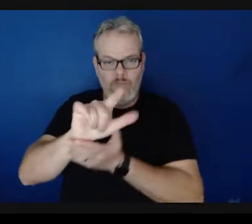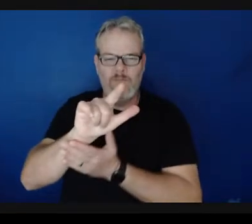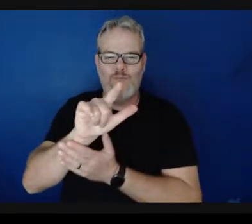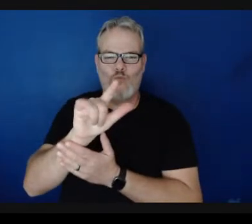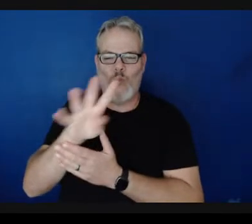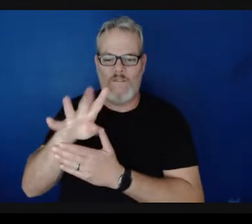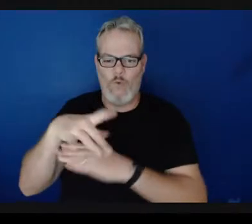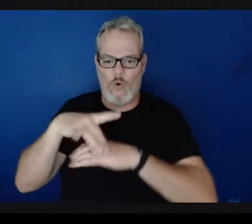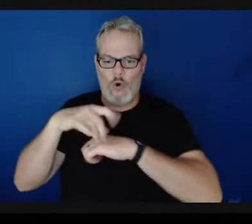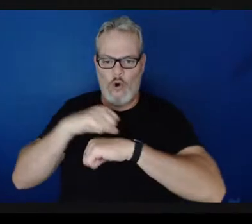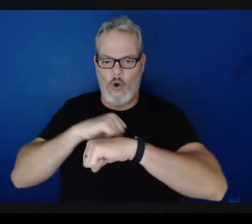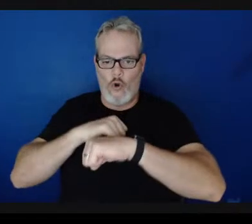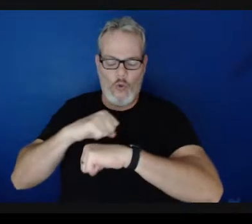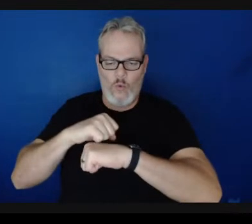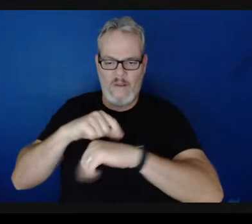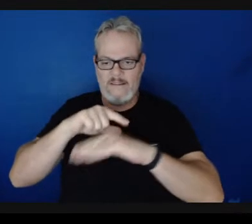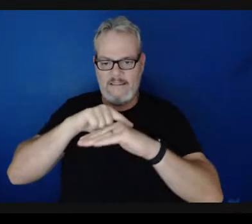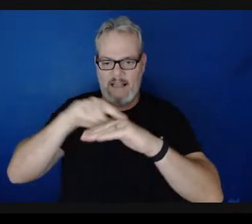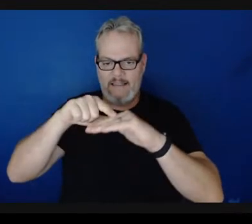they noted